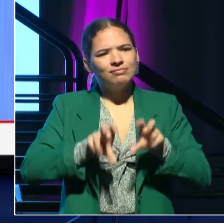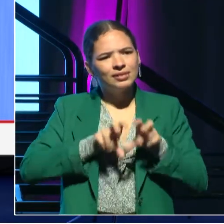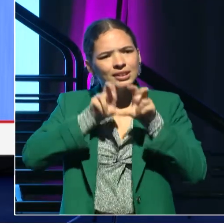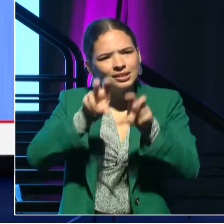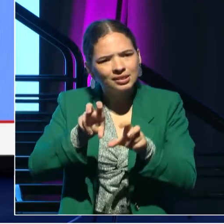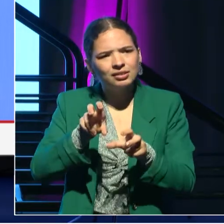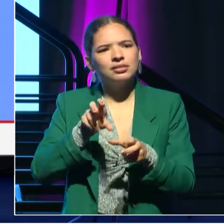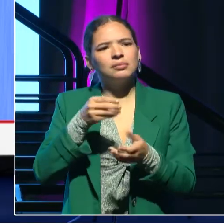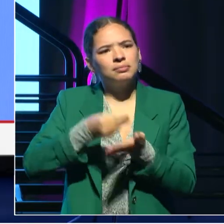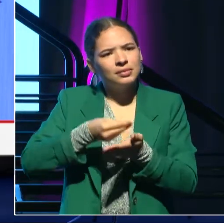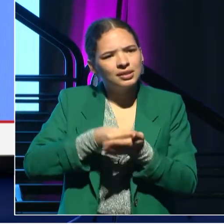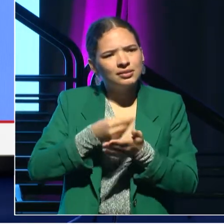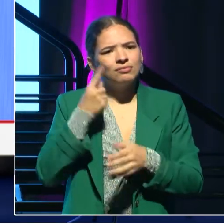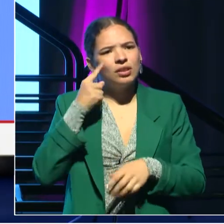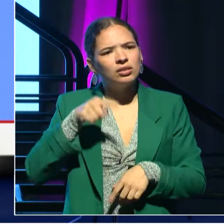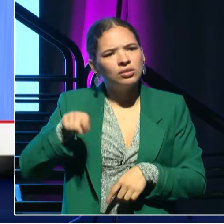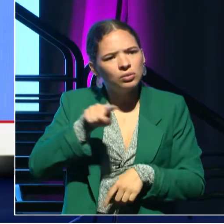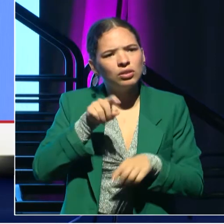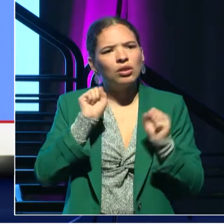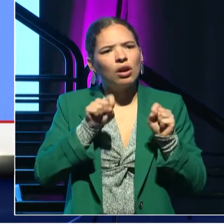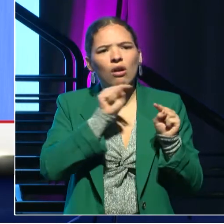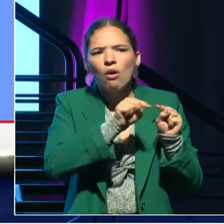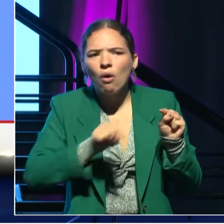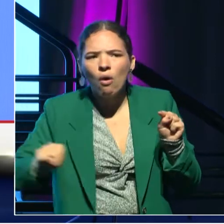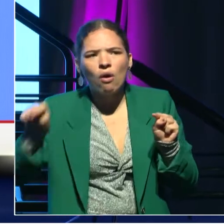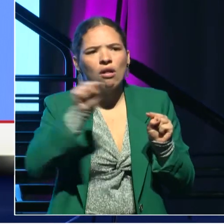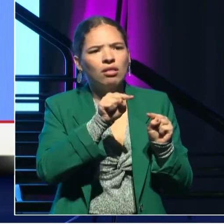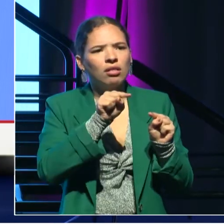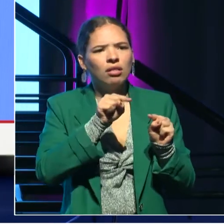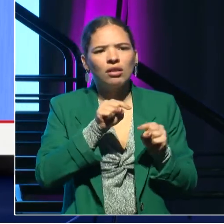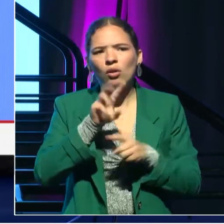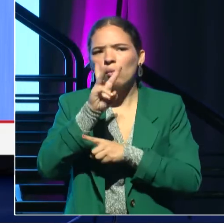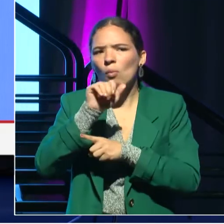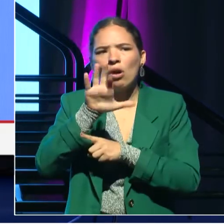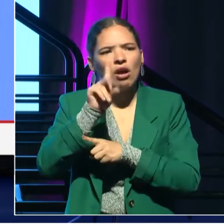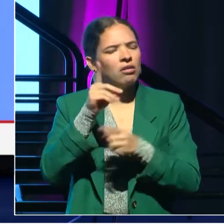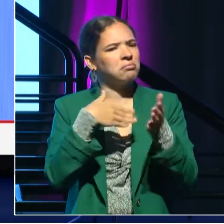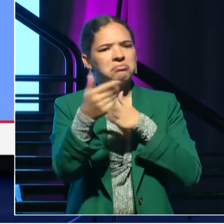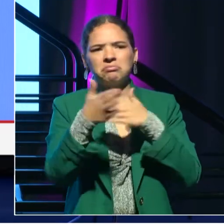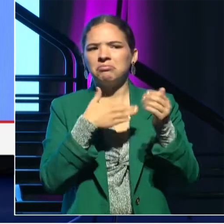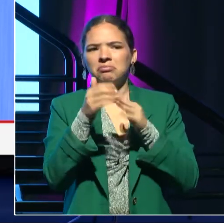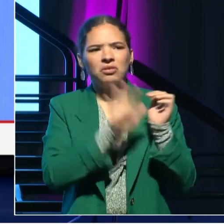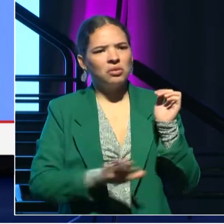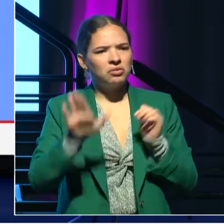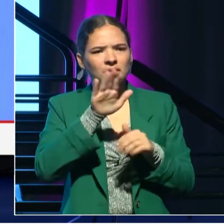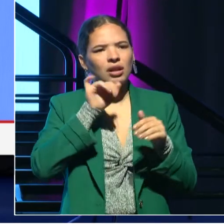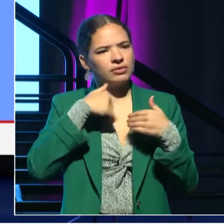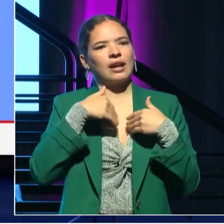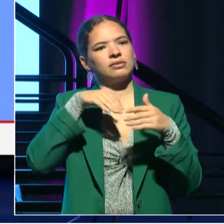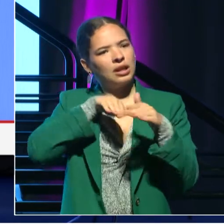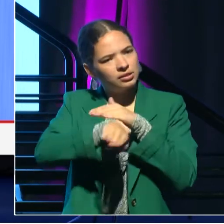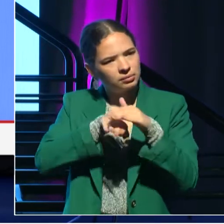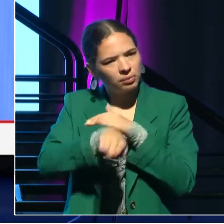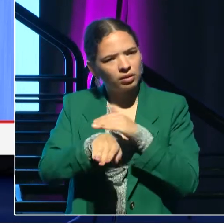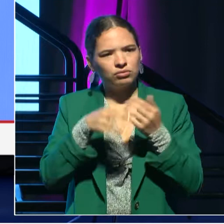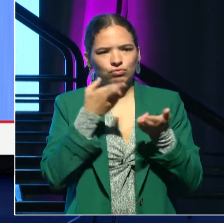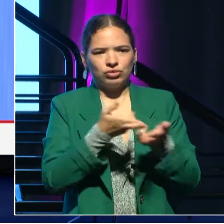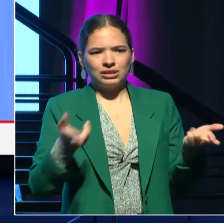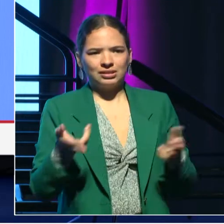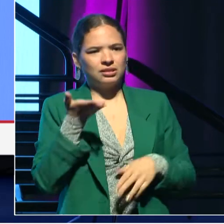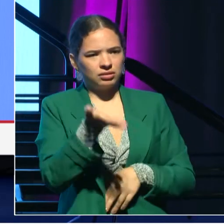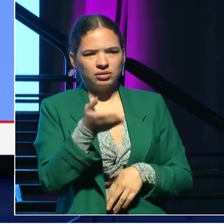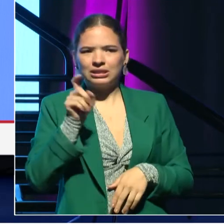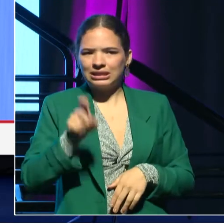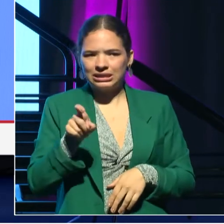our city, from wards 1 through 8, have access to the tools and resources to ensure that our most